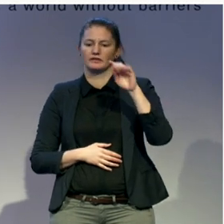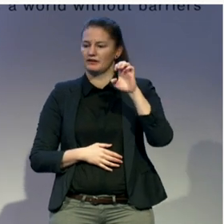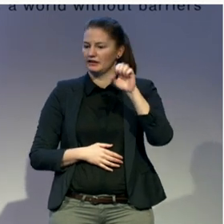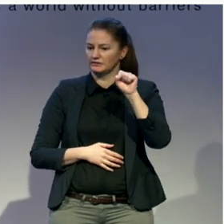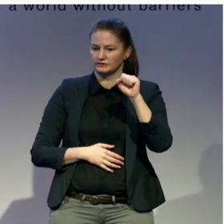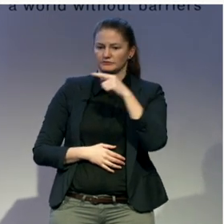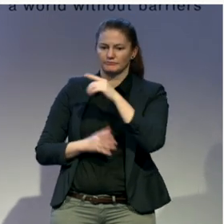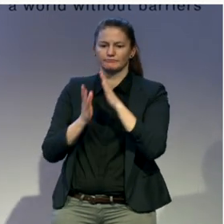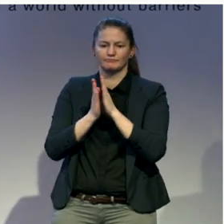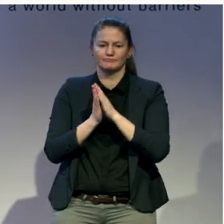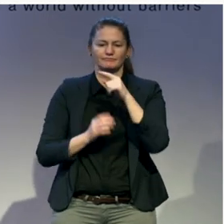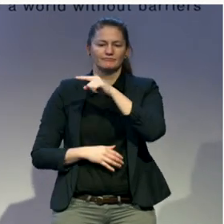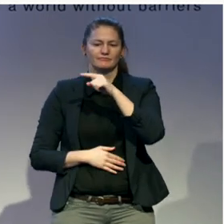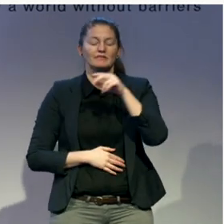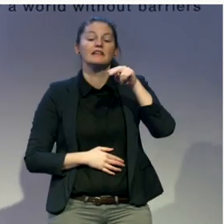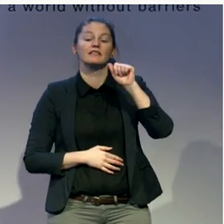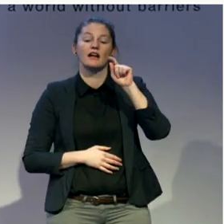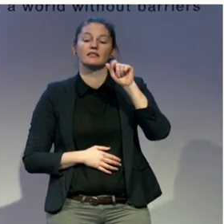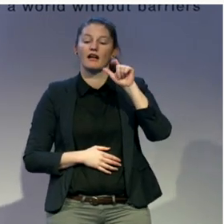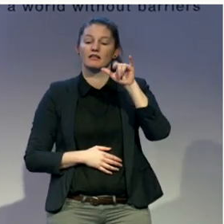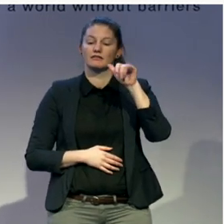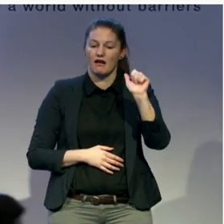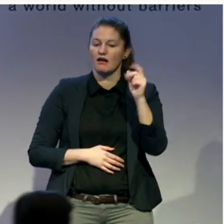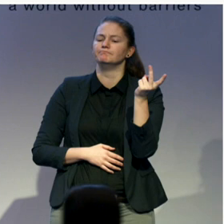Profamilia. Okay.